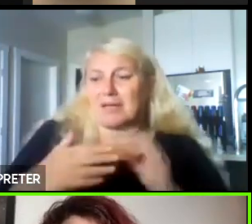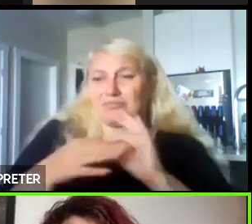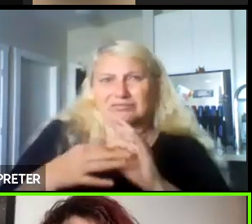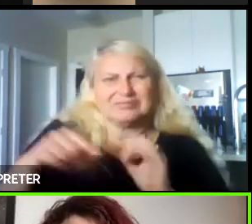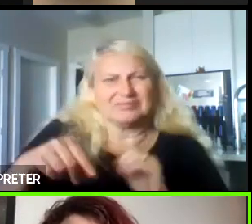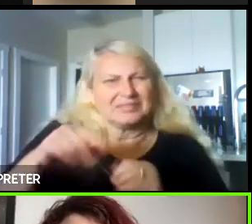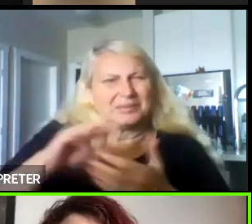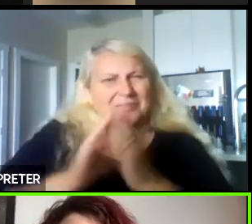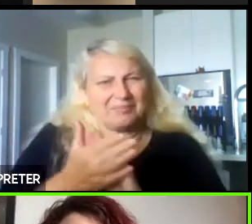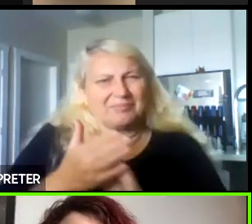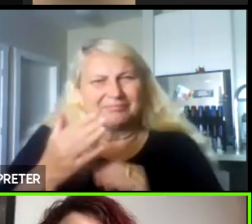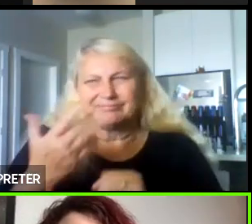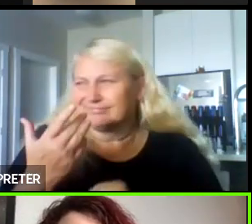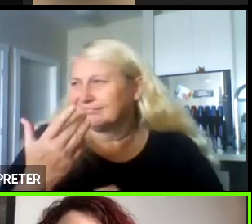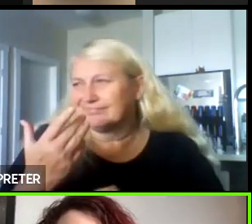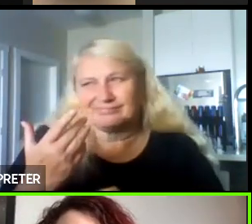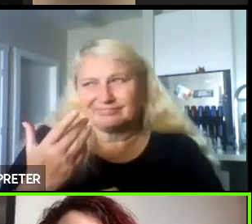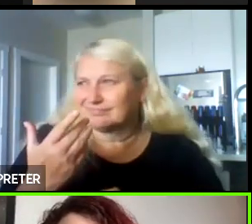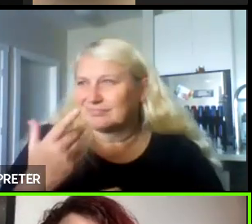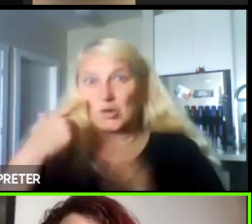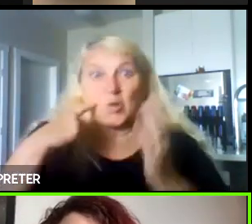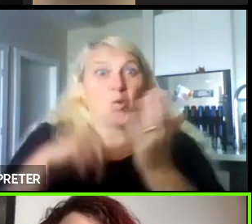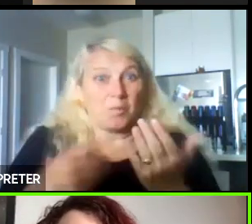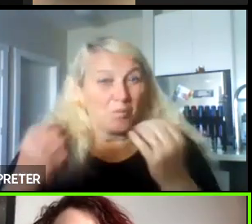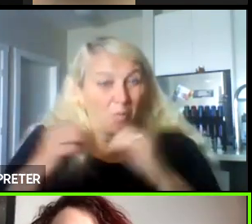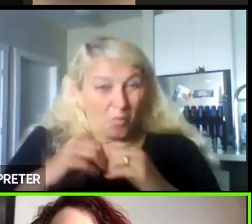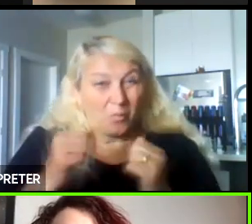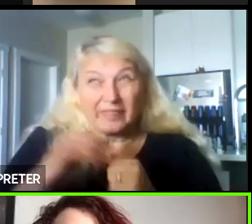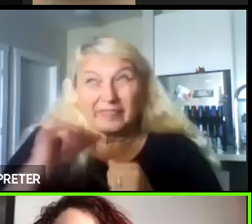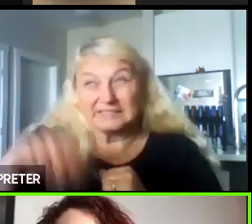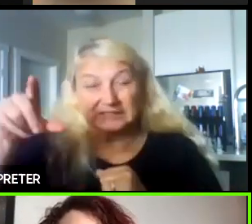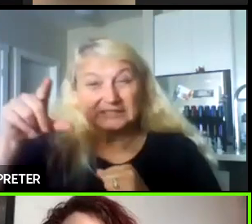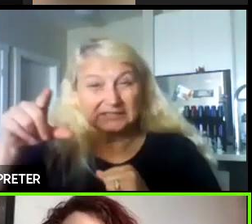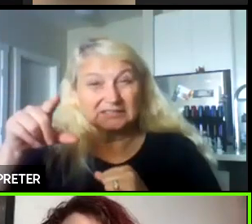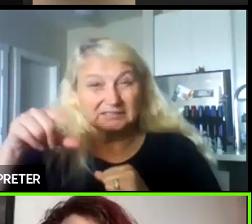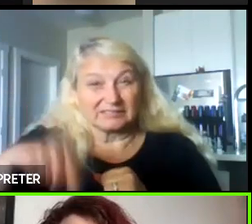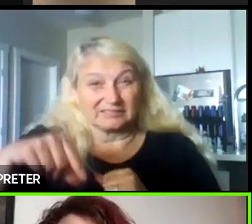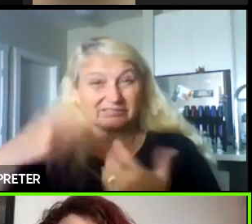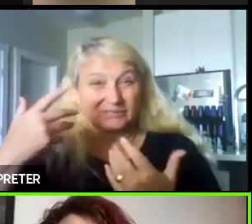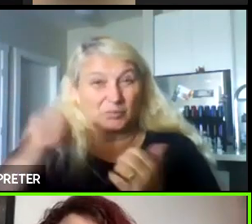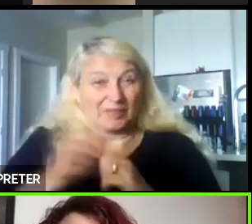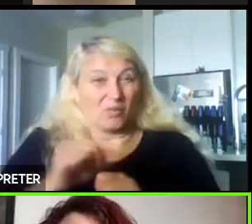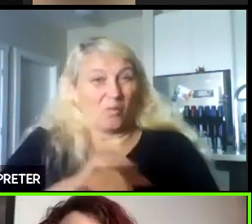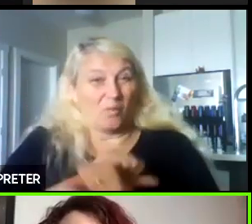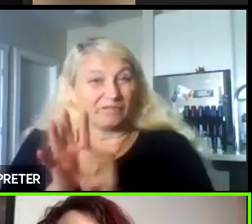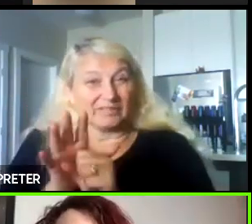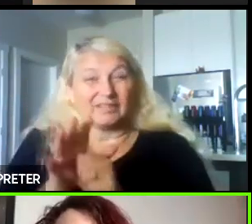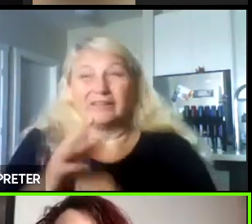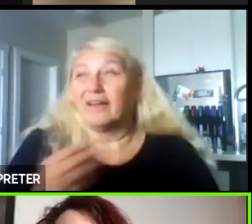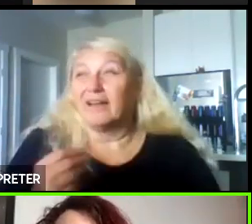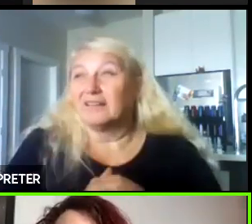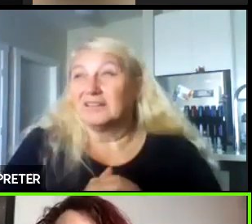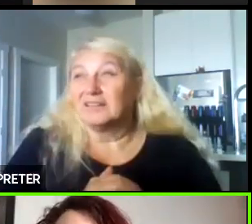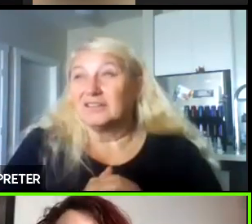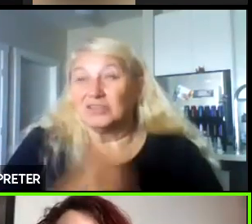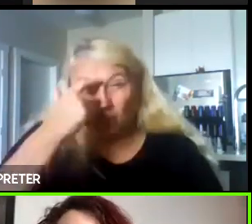particular virus. And so death looms and trauma comes with that.